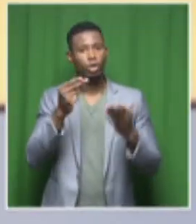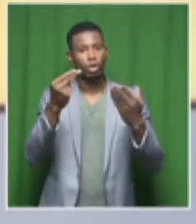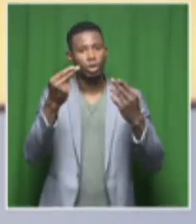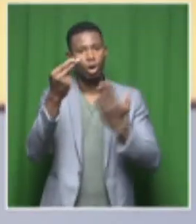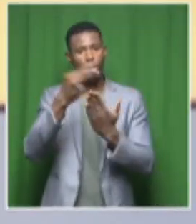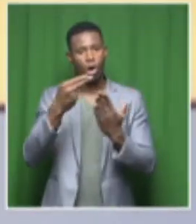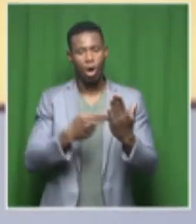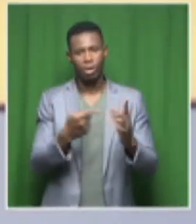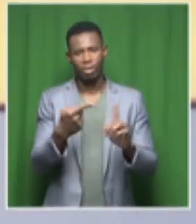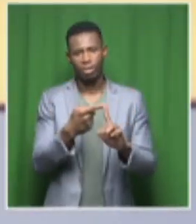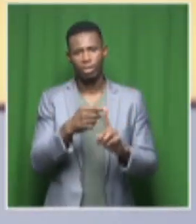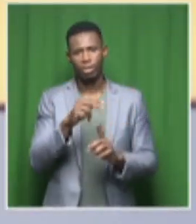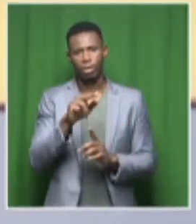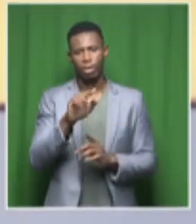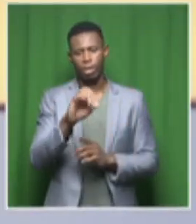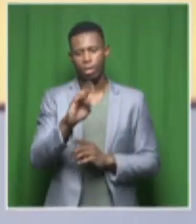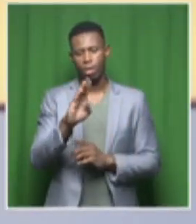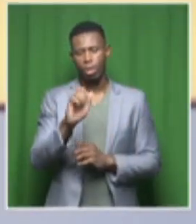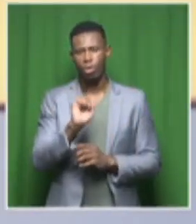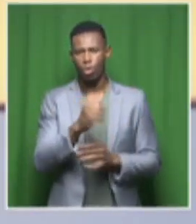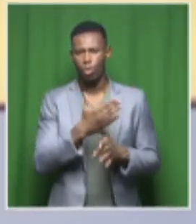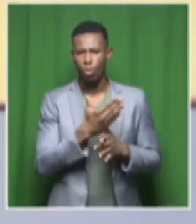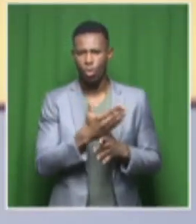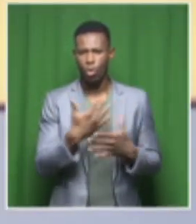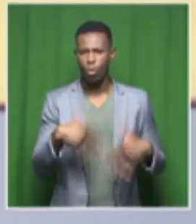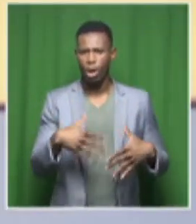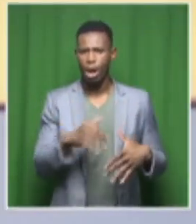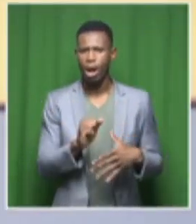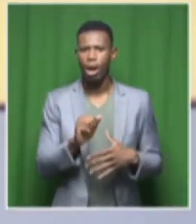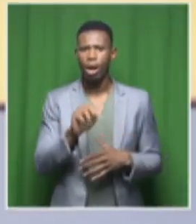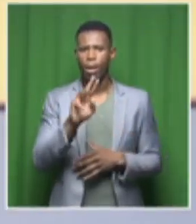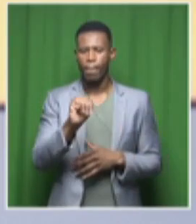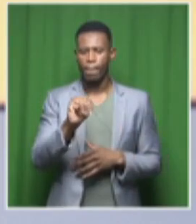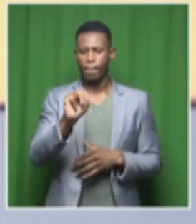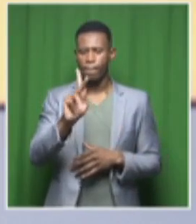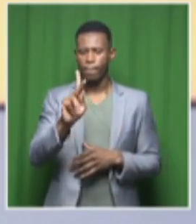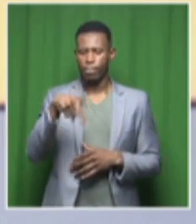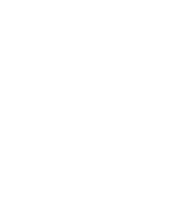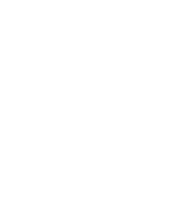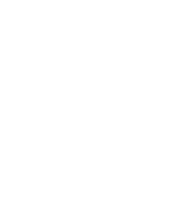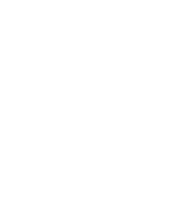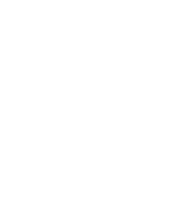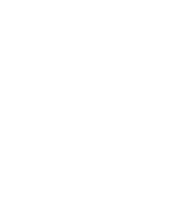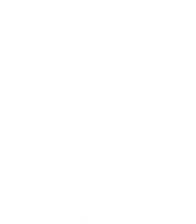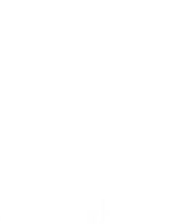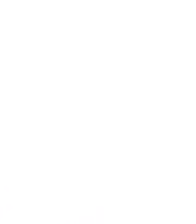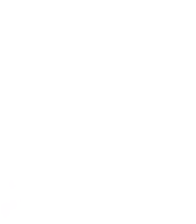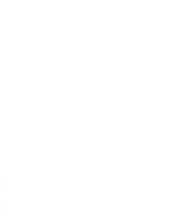on his work and the latest exhibition, Mkpese Karma, the present into the future.